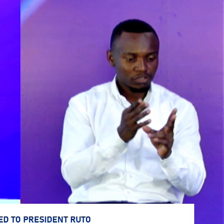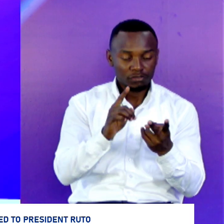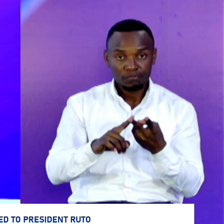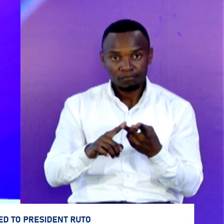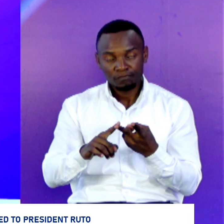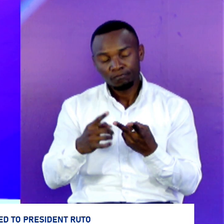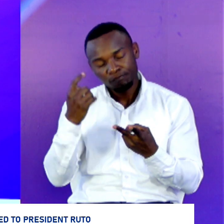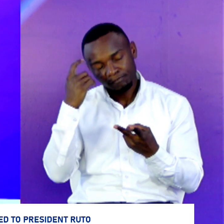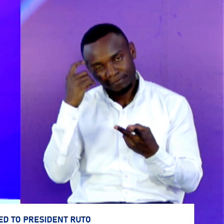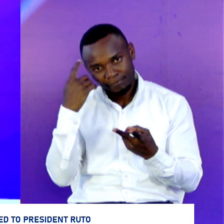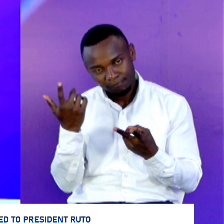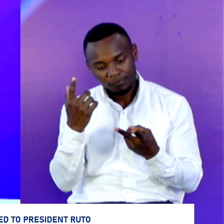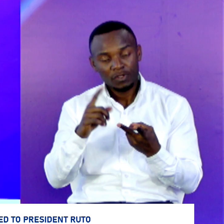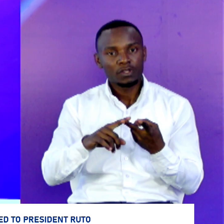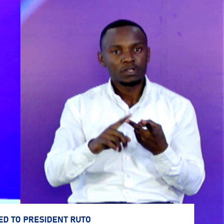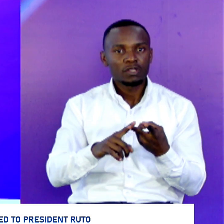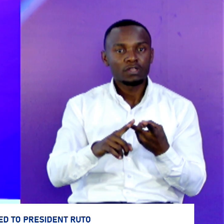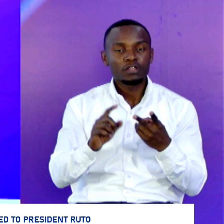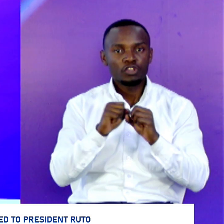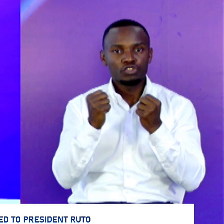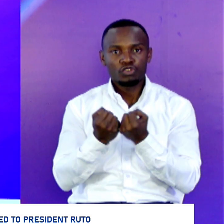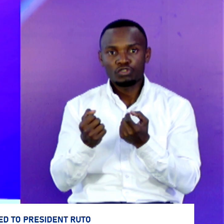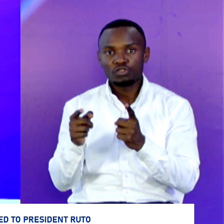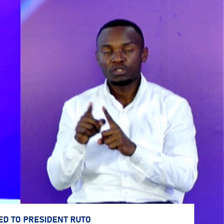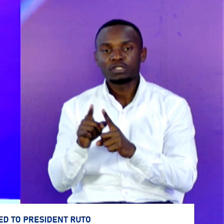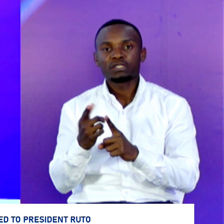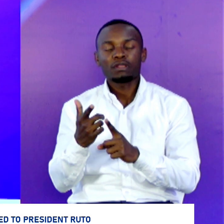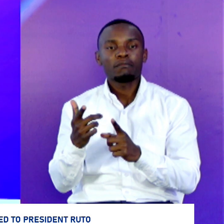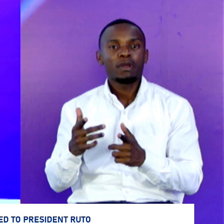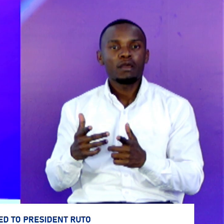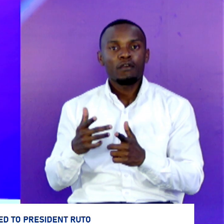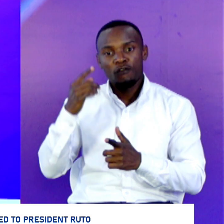economic impact on women, often leading to